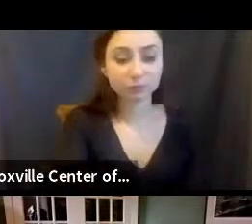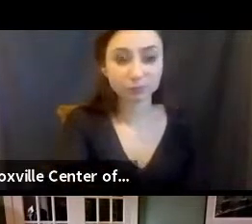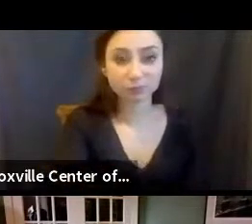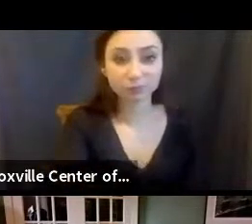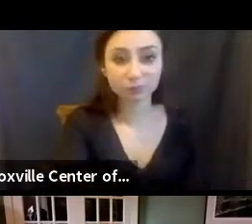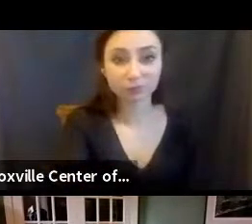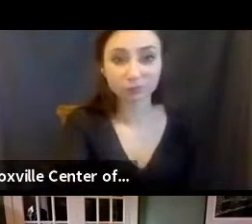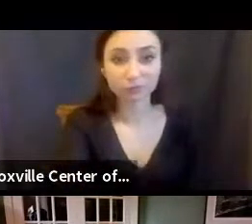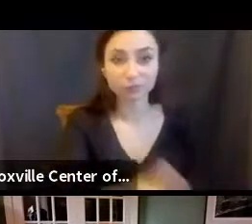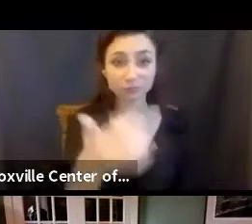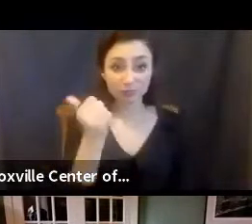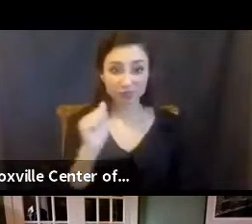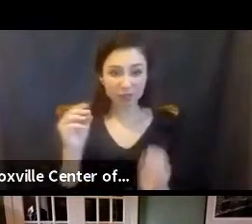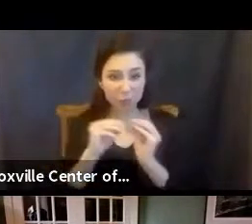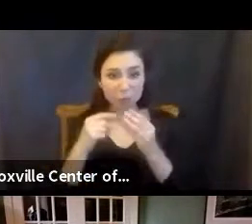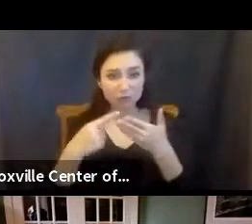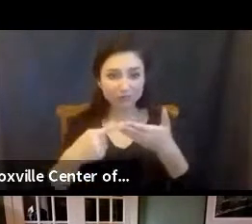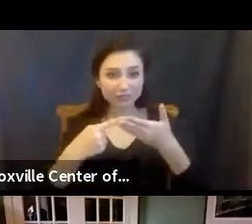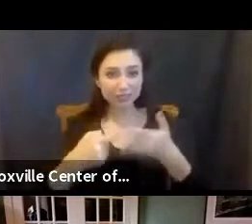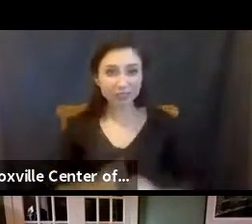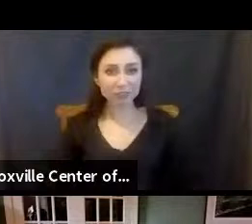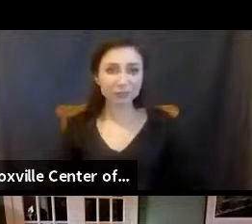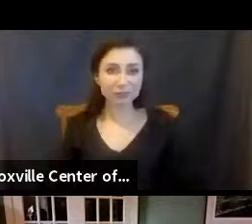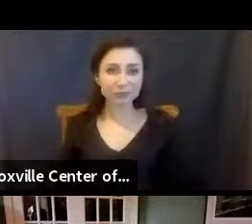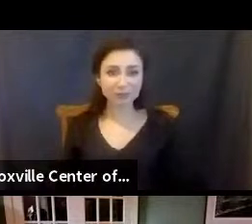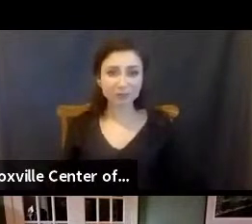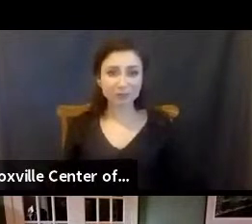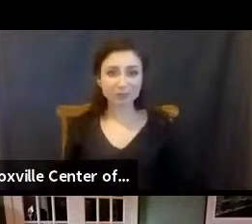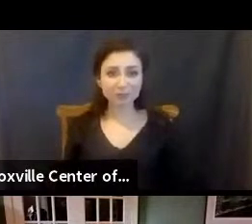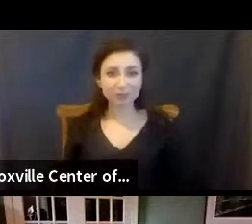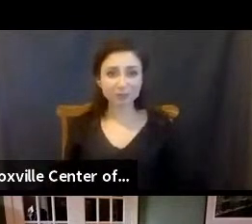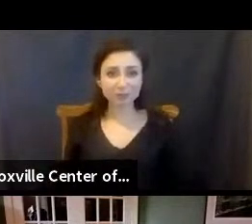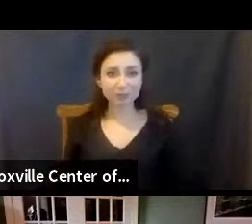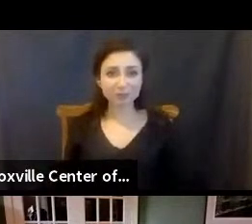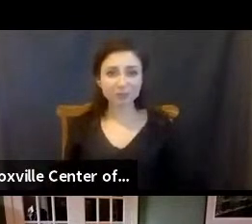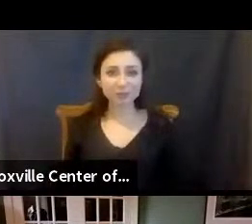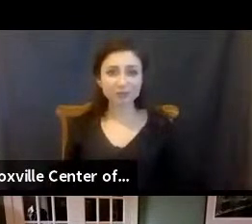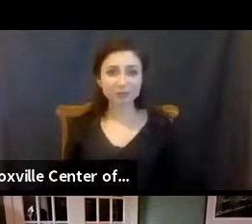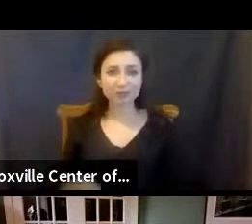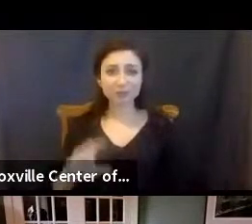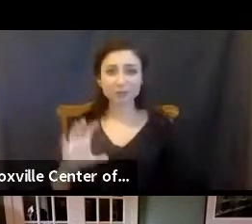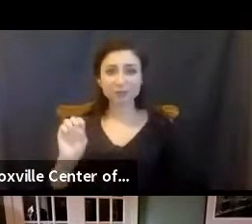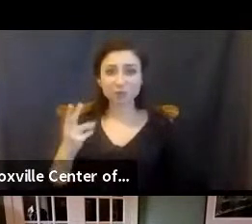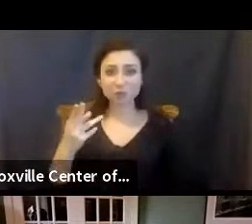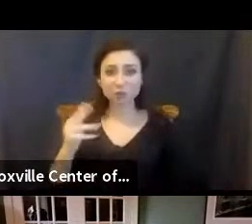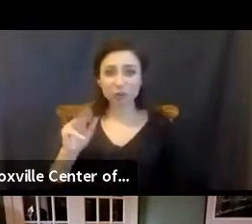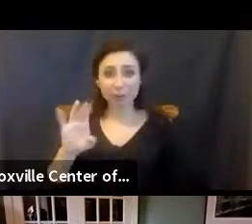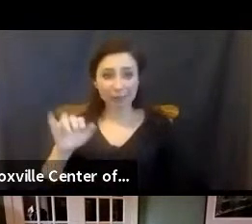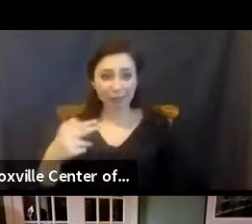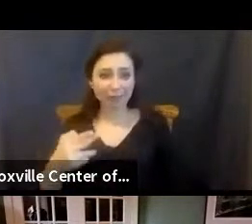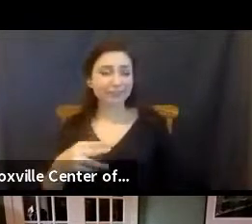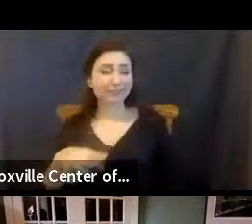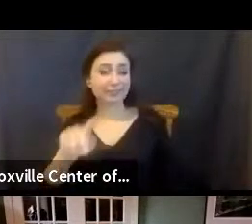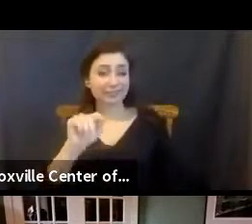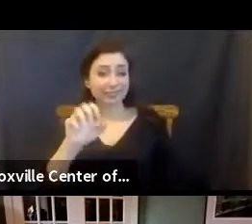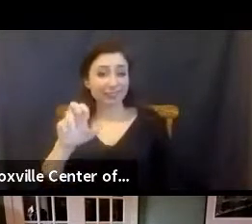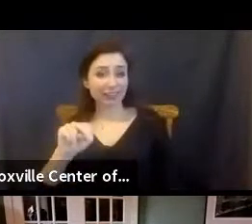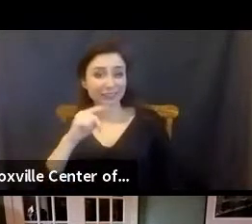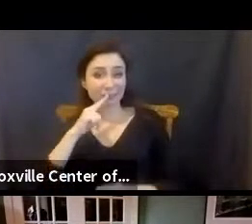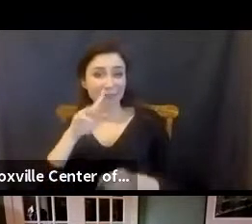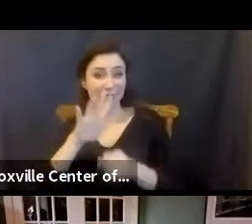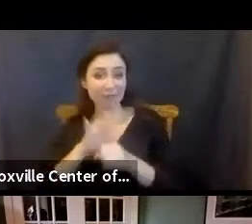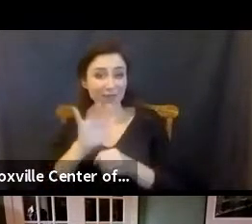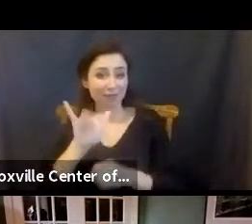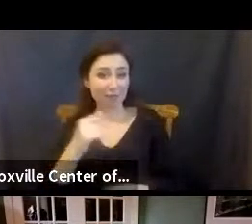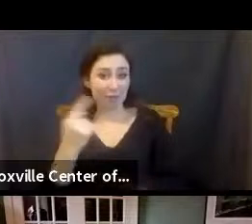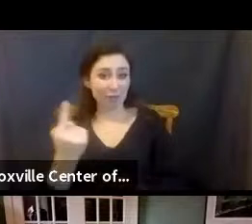Any other discussion? Does the Tennessee Pledge, which remember, we default to the Tennessee Pledge. That was always the